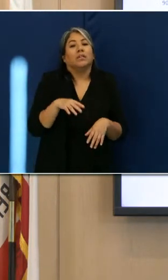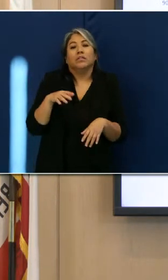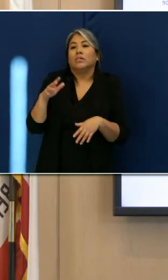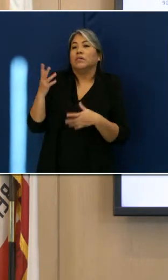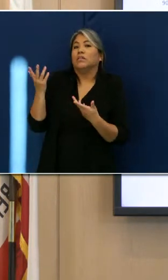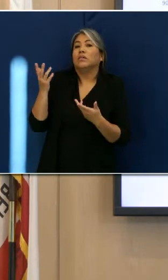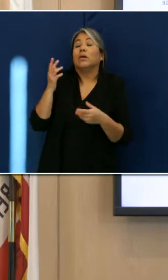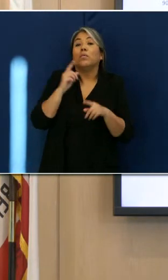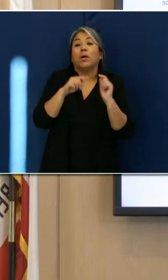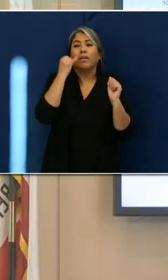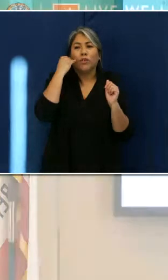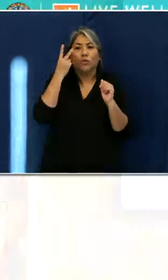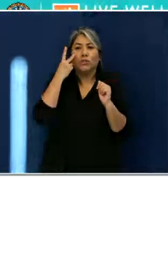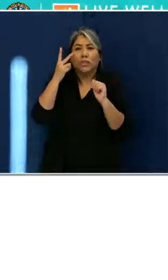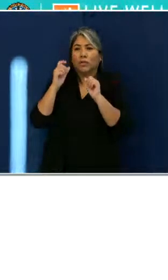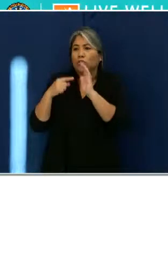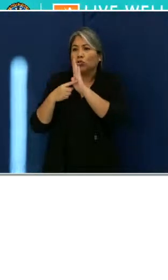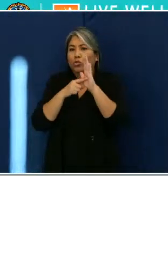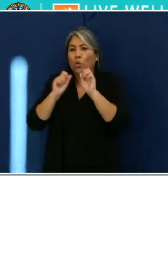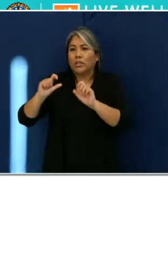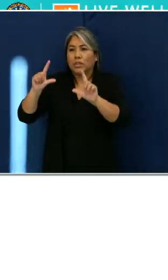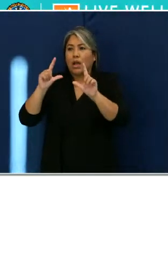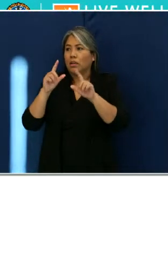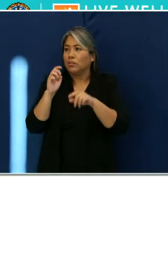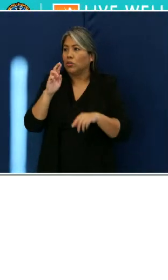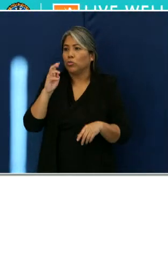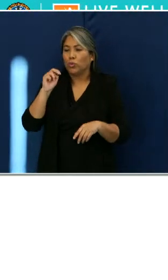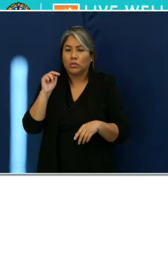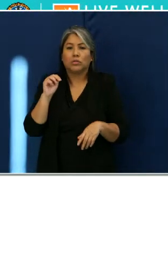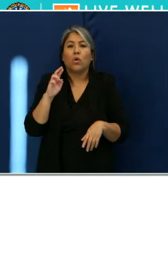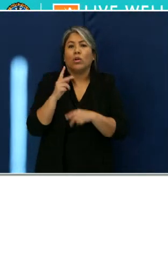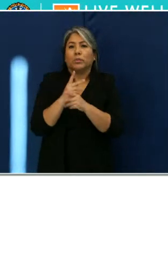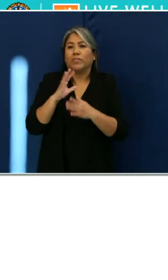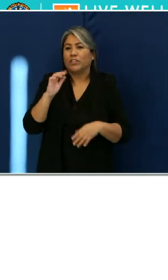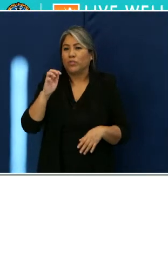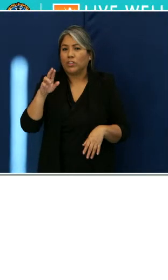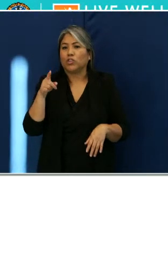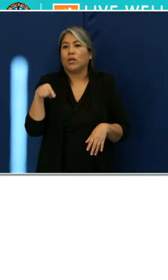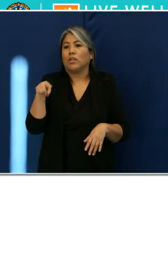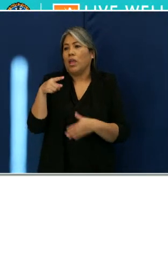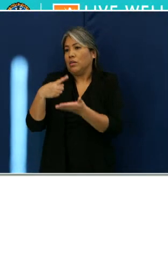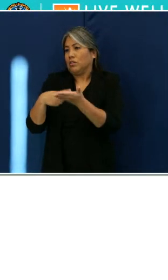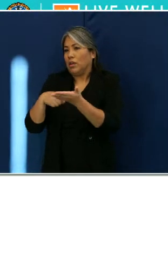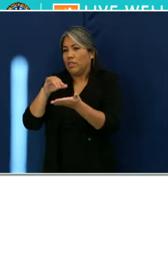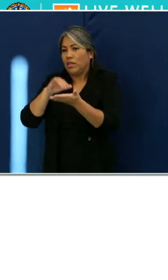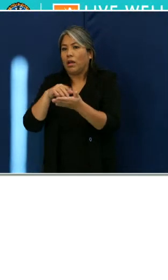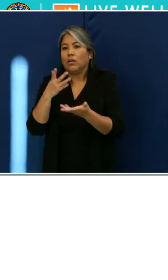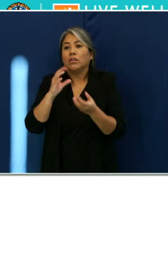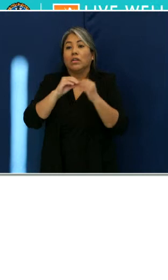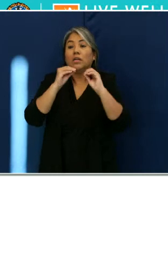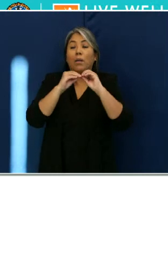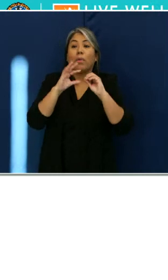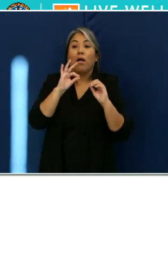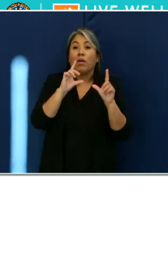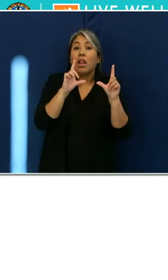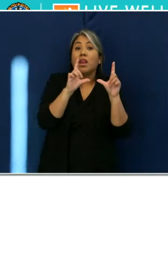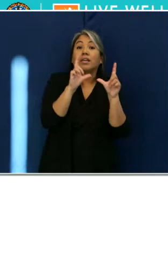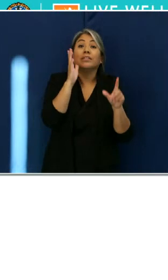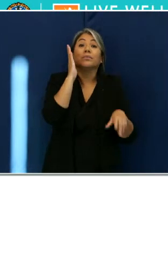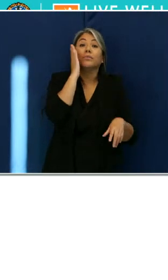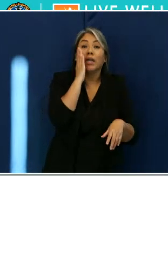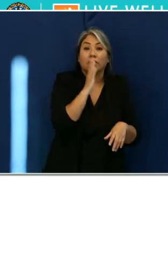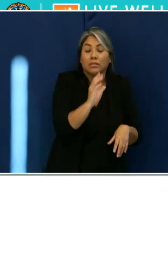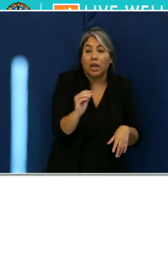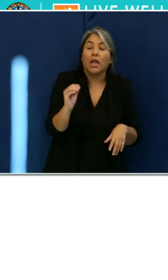Wooten, or I believe Supervisor Fretzer went over, you can see that there are the number of total licensed beds, and our